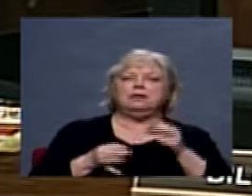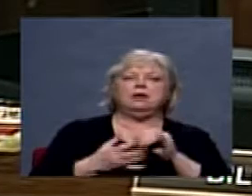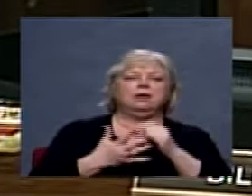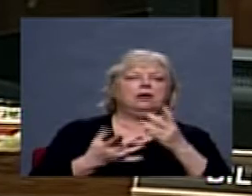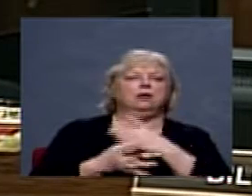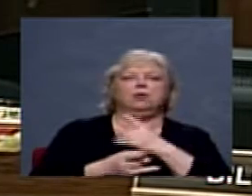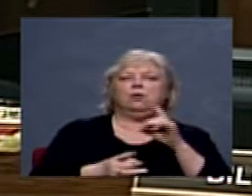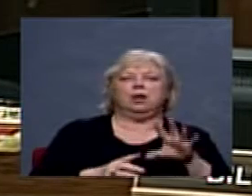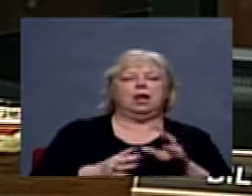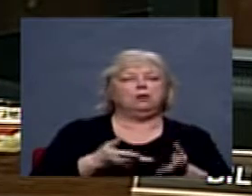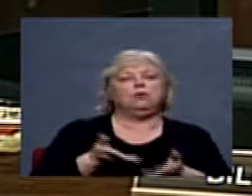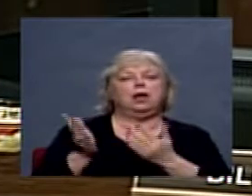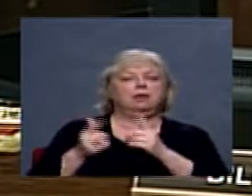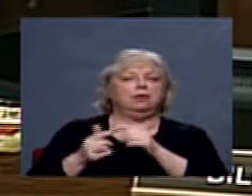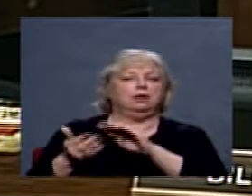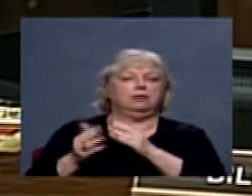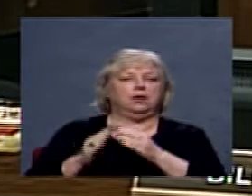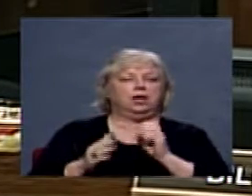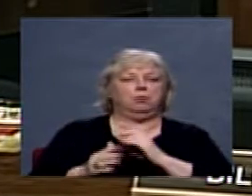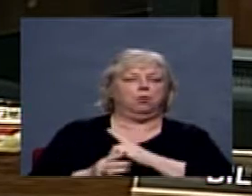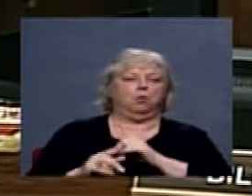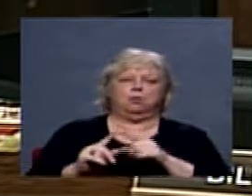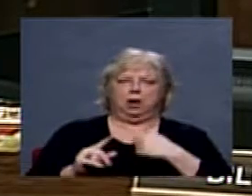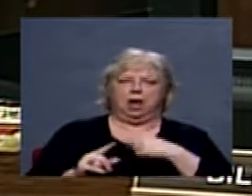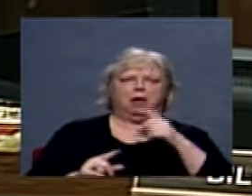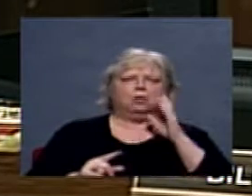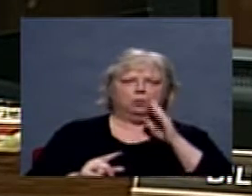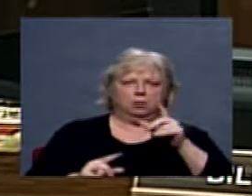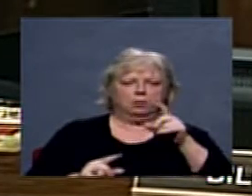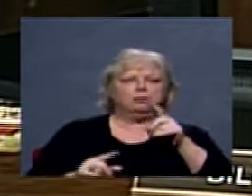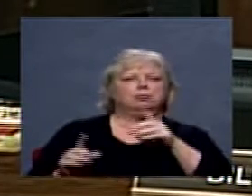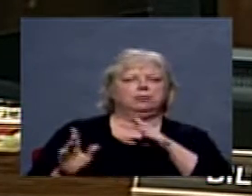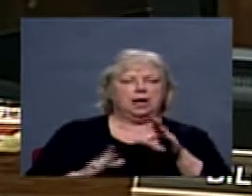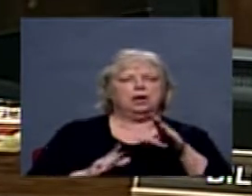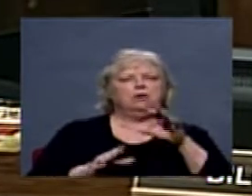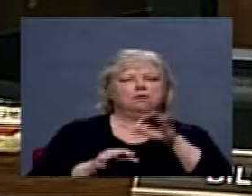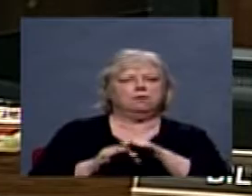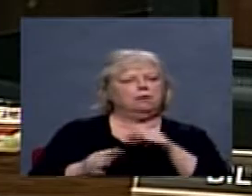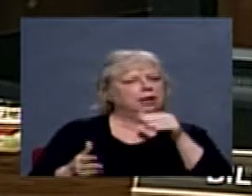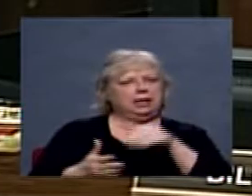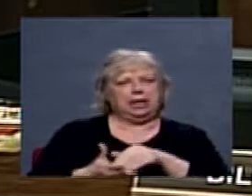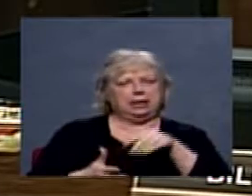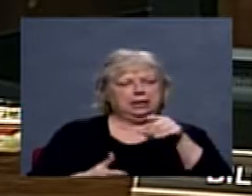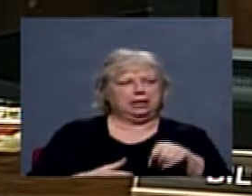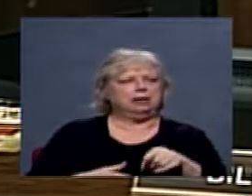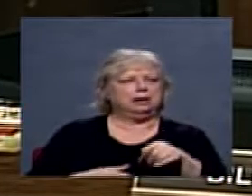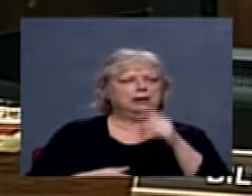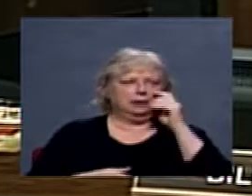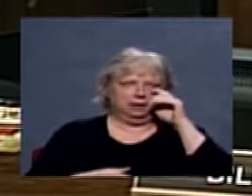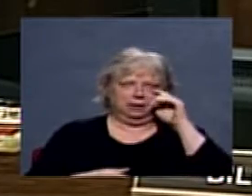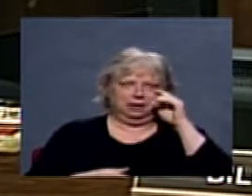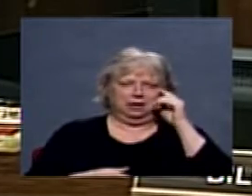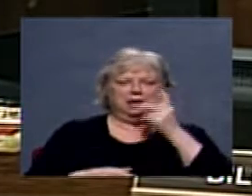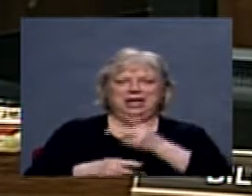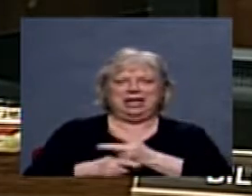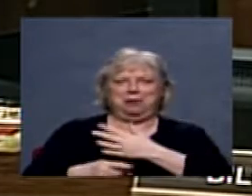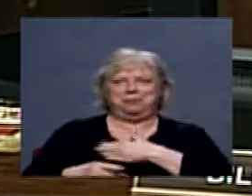it to the city board. But I'm going to have to vote against this for peaceful reasons, my household,